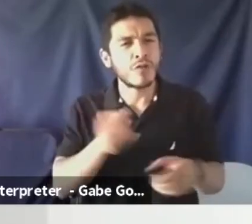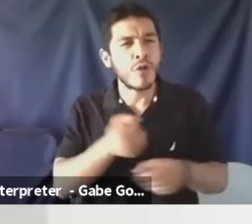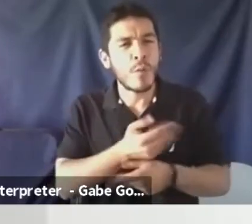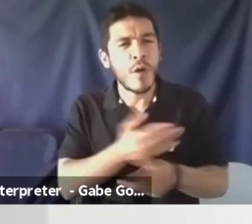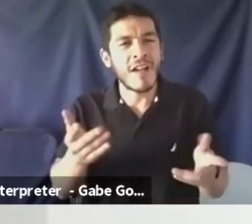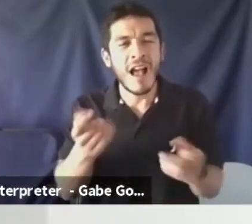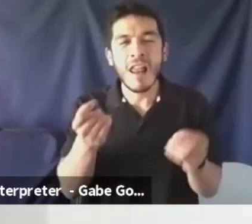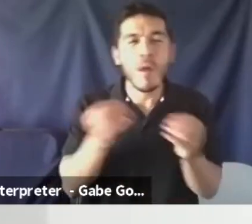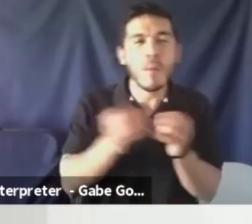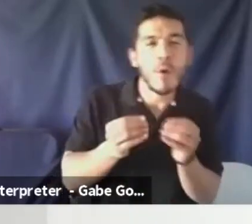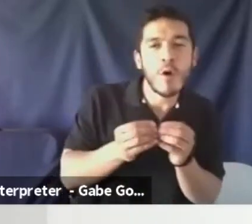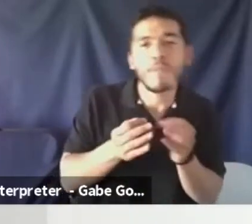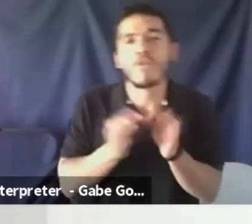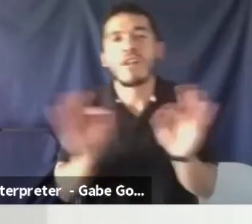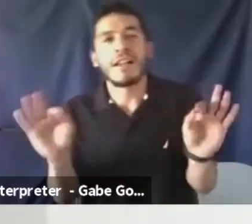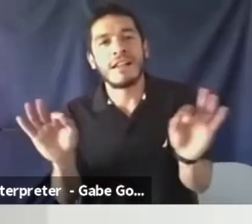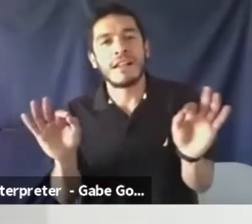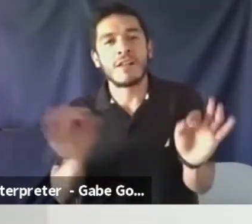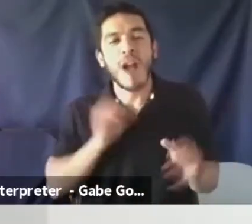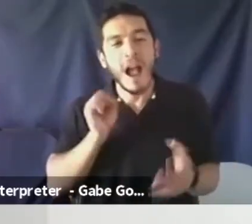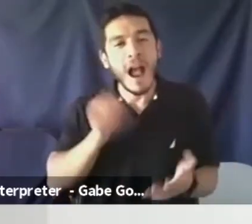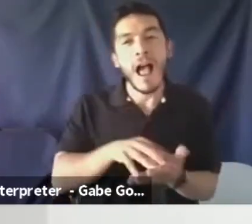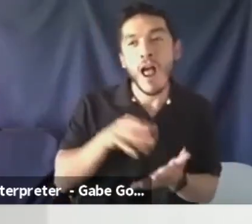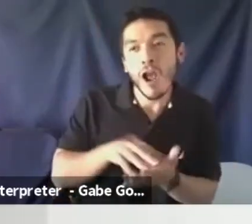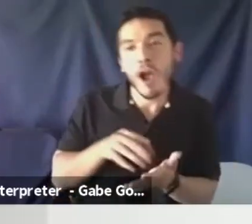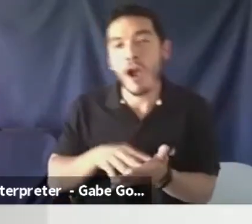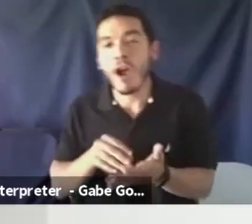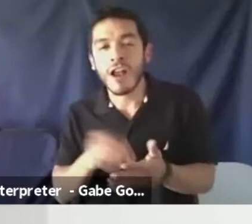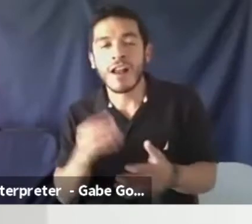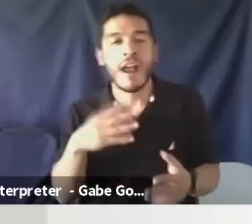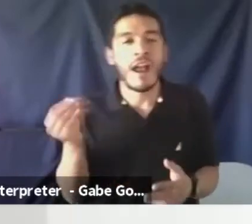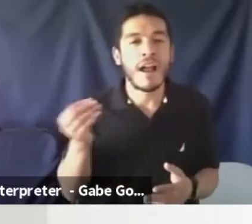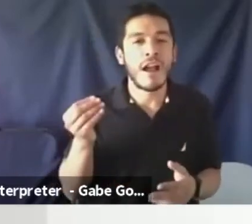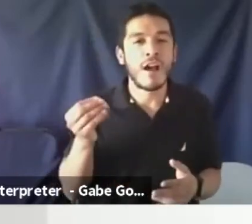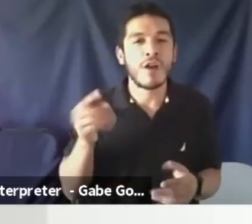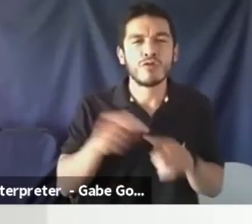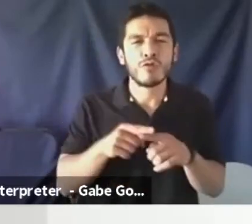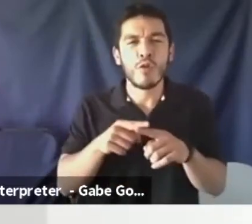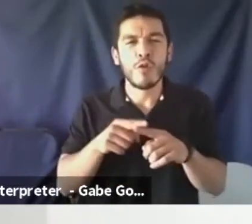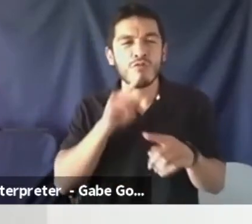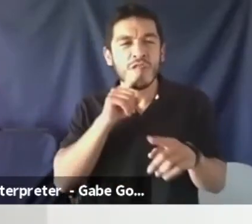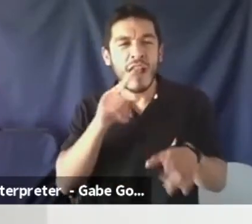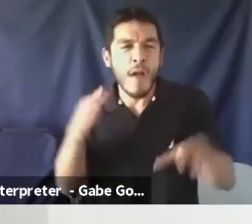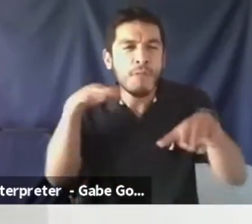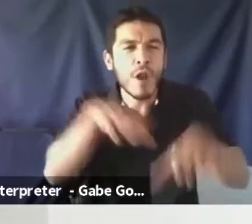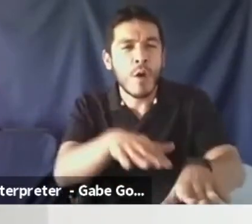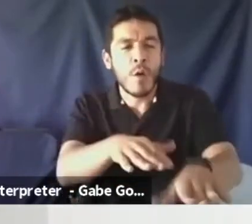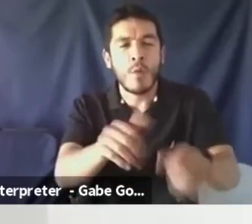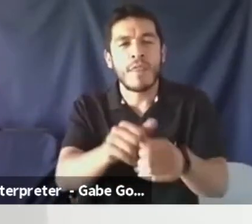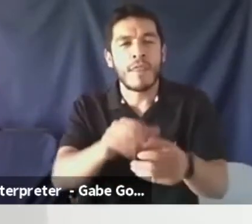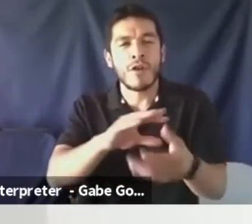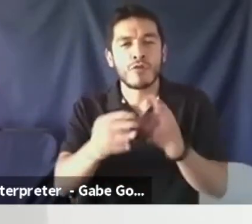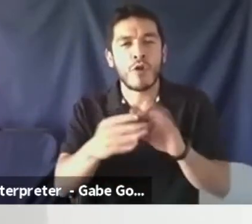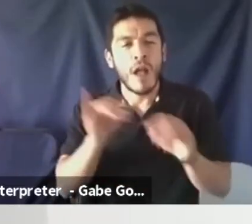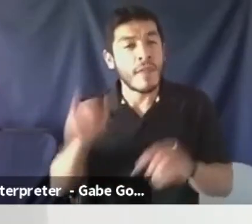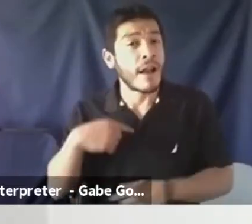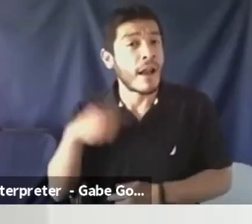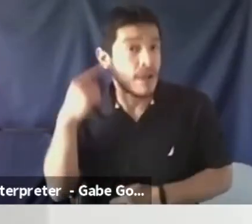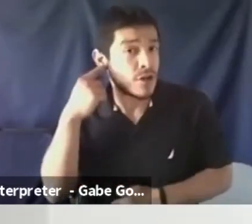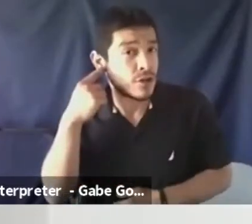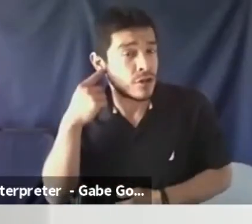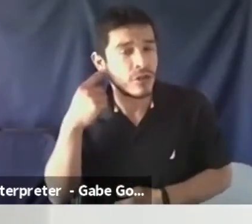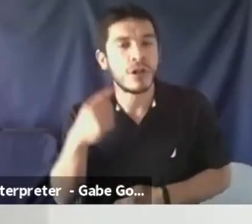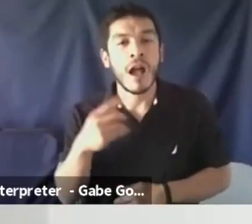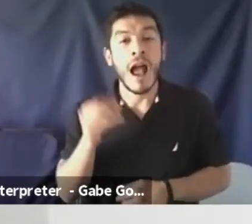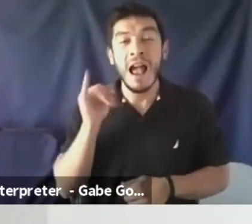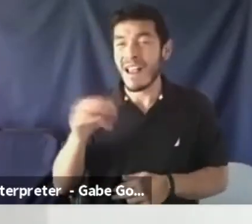of freedom to learn and to flow with the stories that I was hearing. And it's so funny